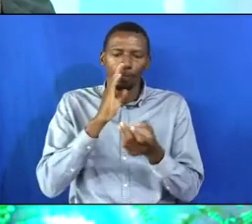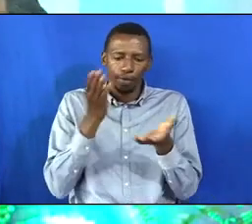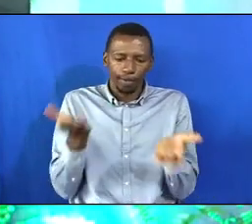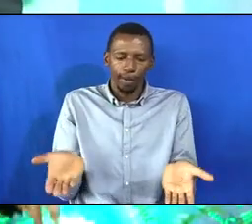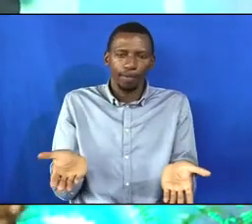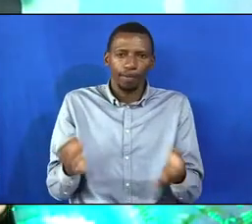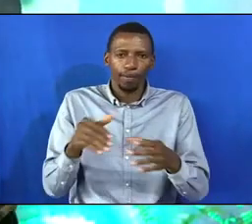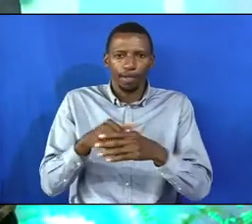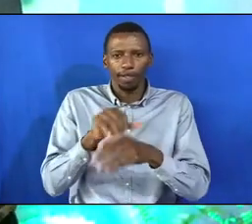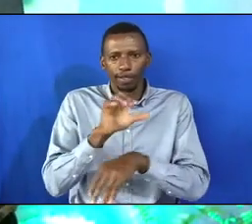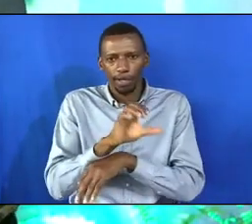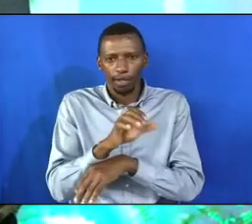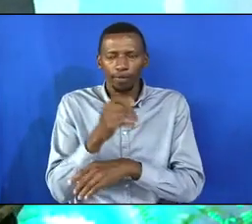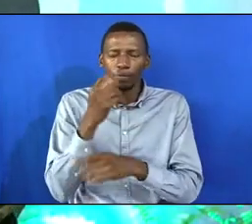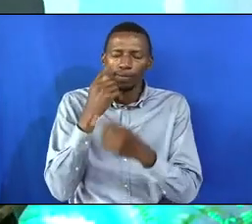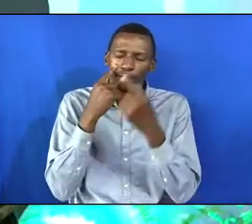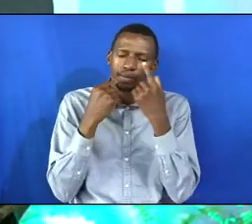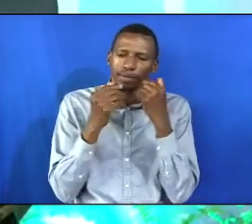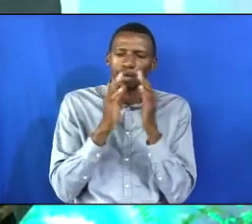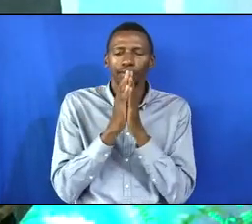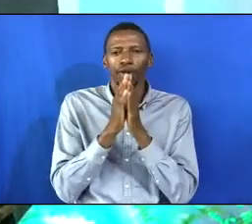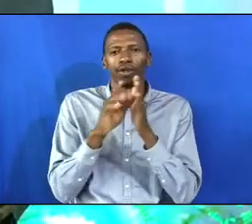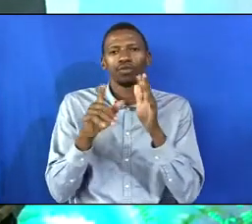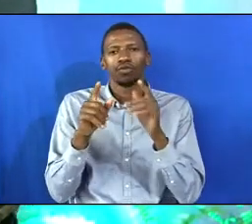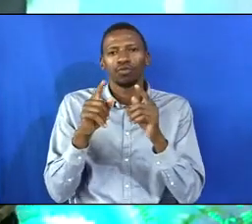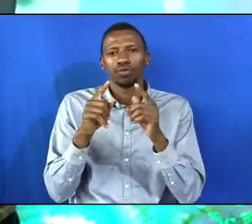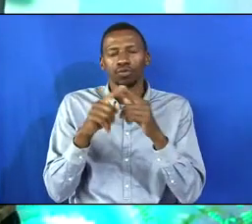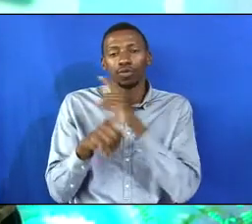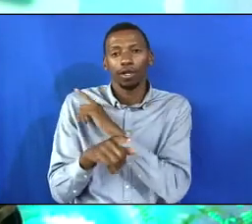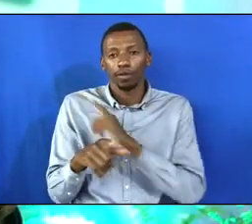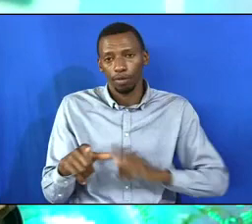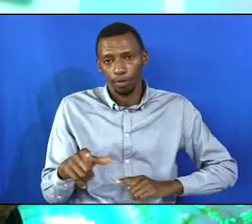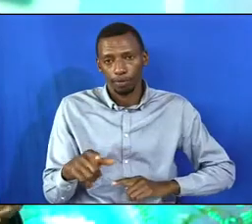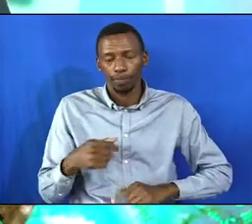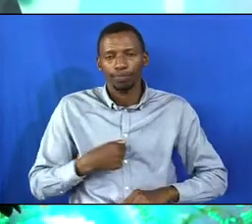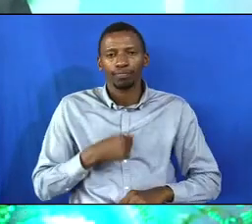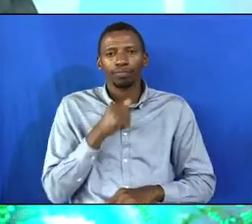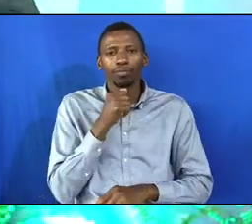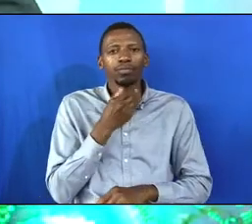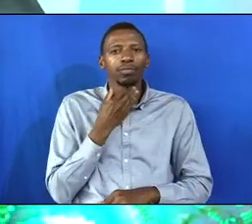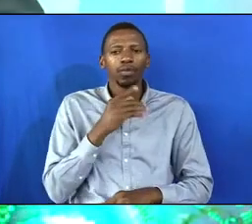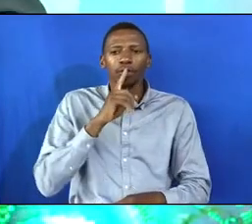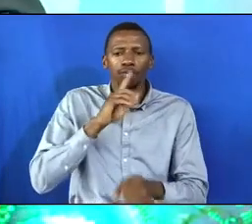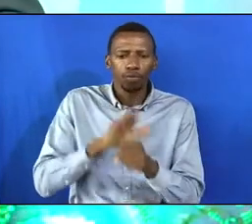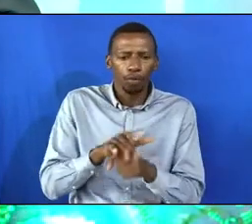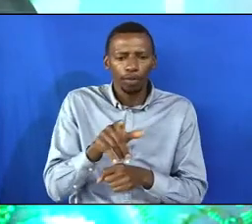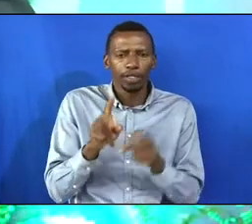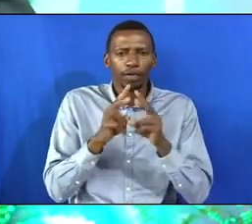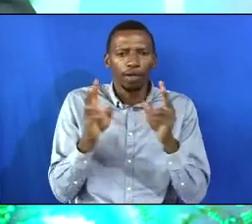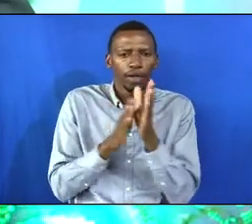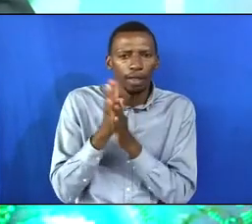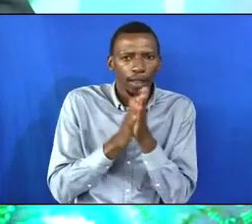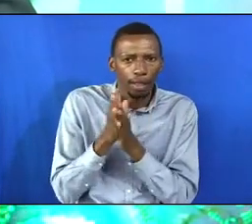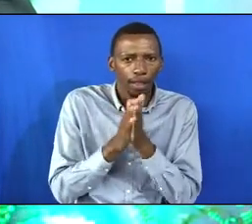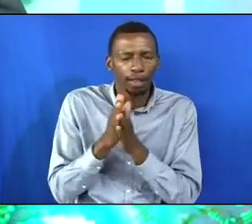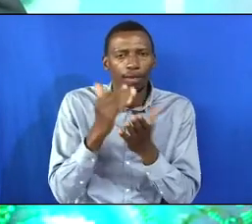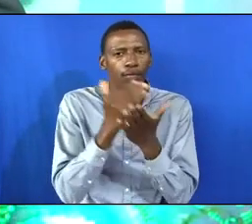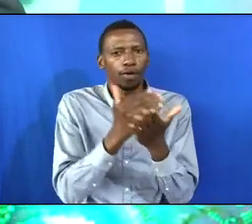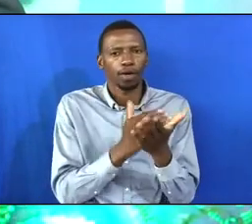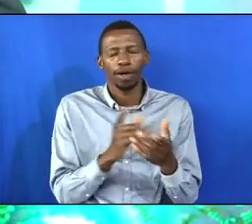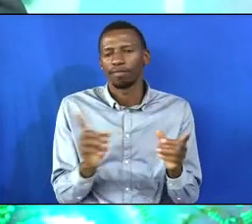church crying to the Lord. I do not want to promise that it will be a very exciting program.